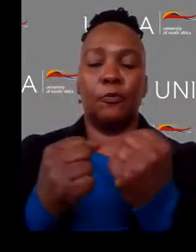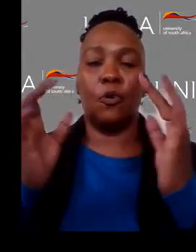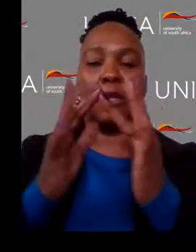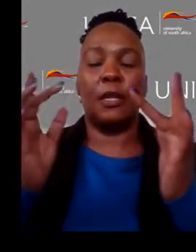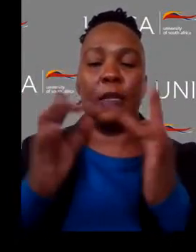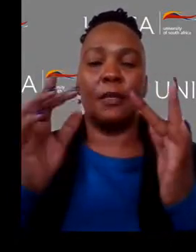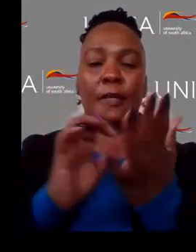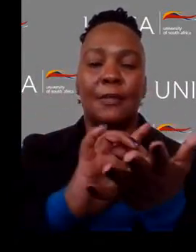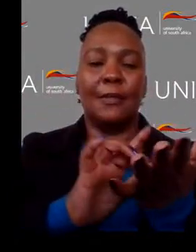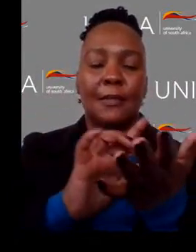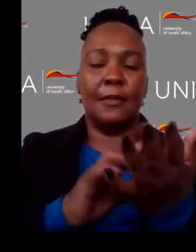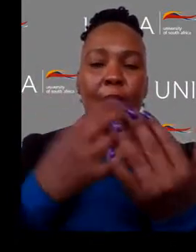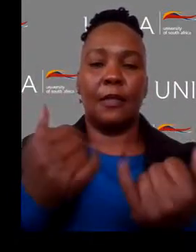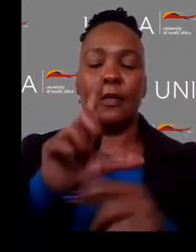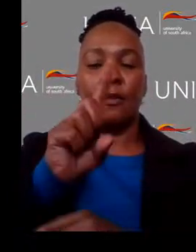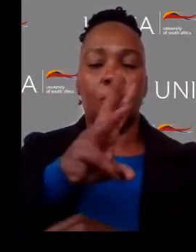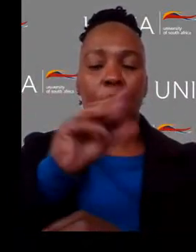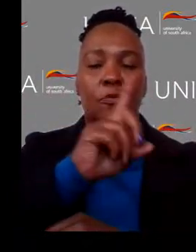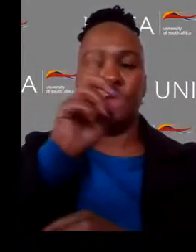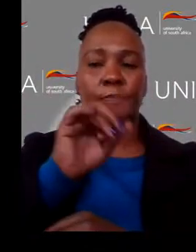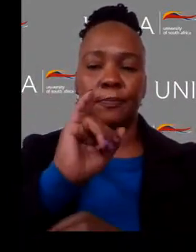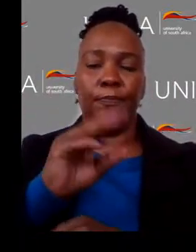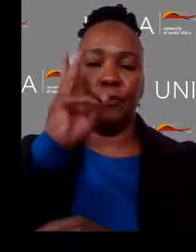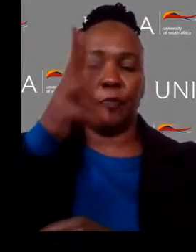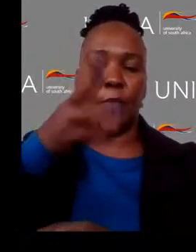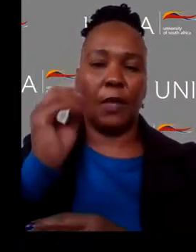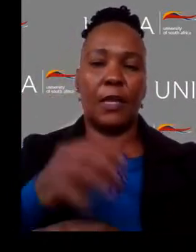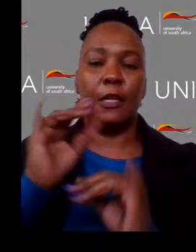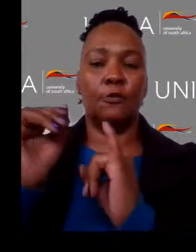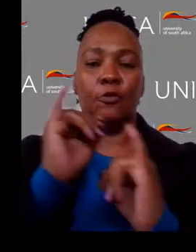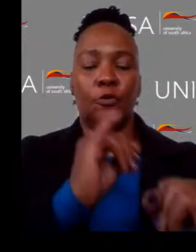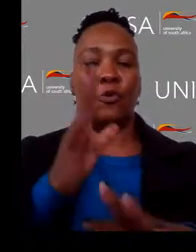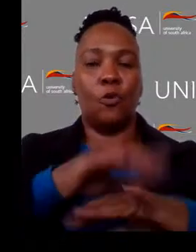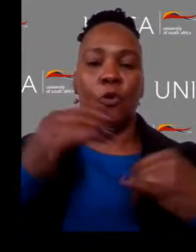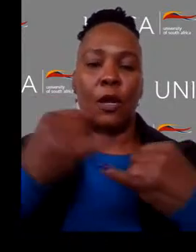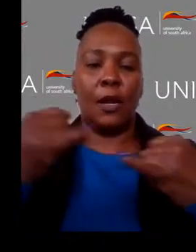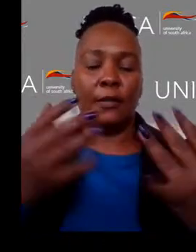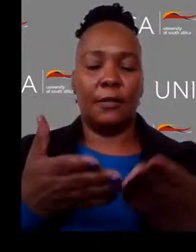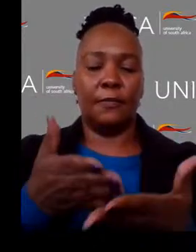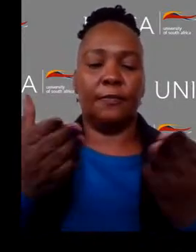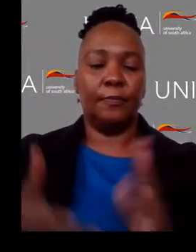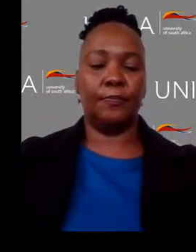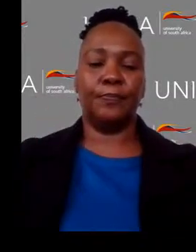let Lwazi, our humanoid robot, introduce you to the online service.